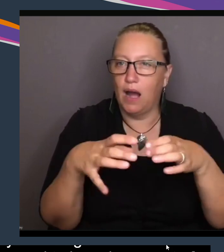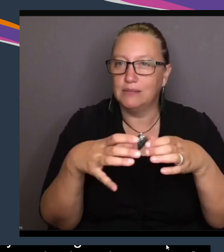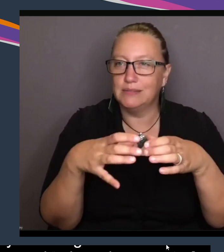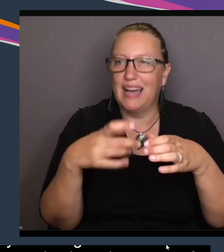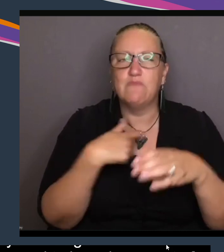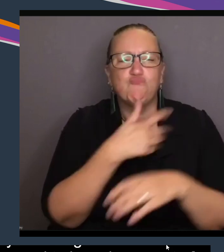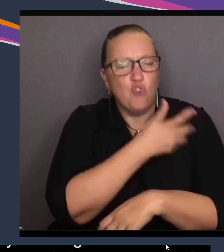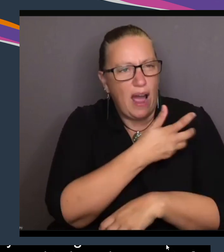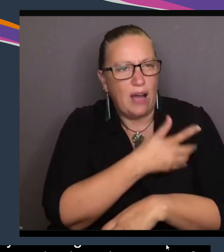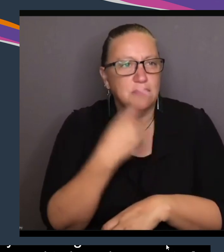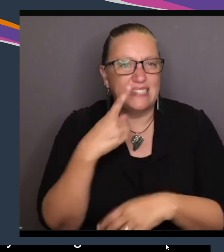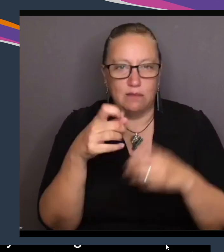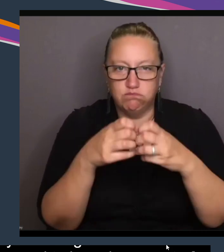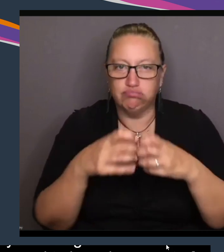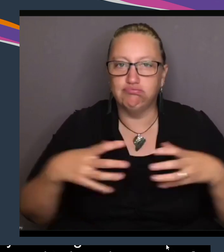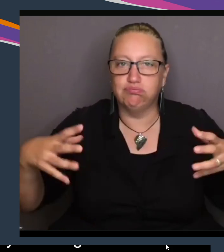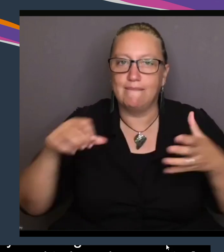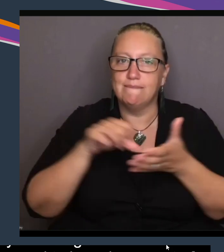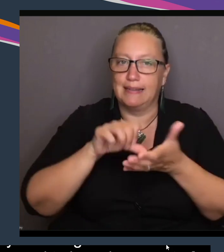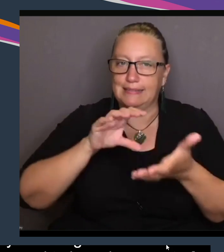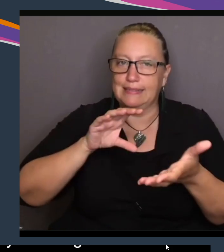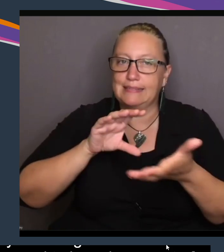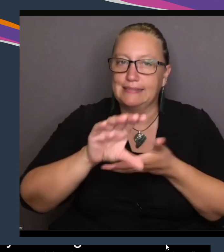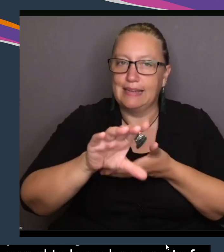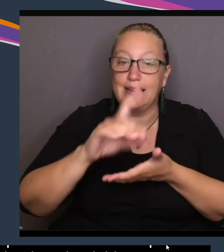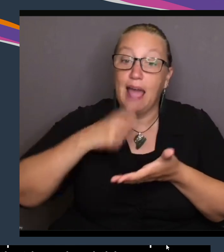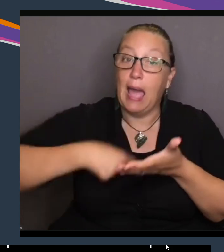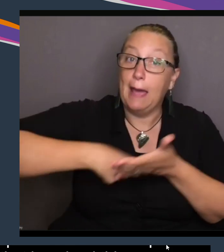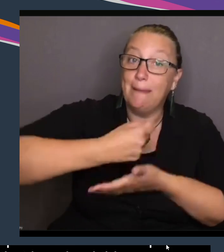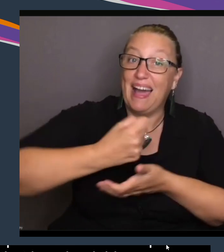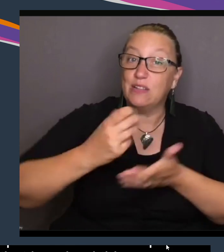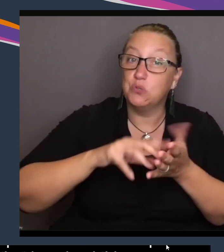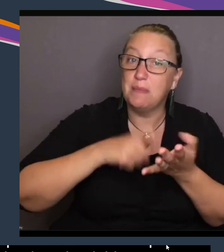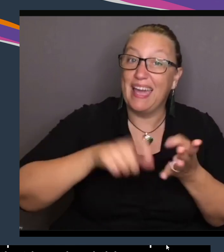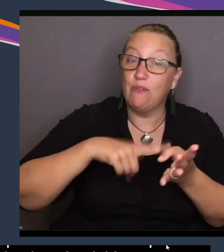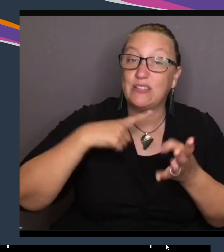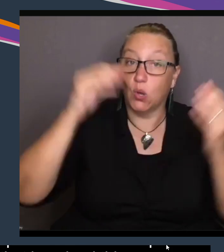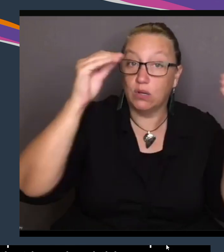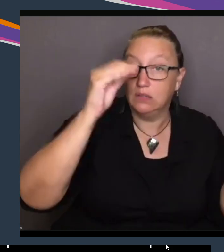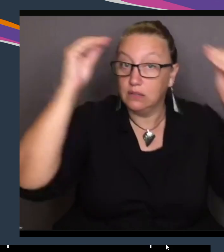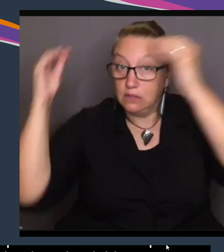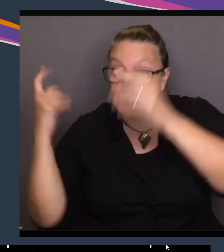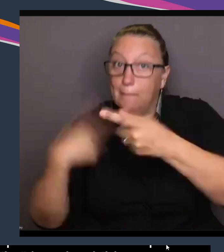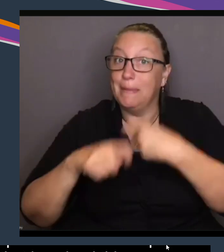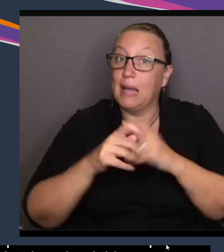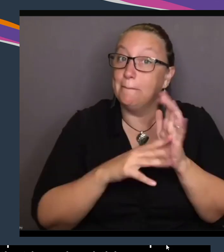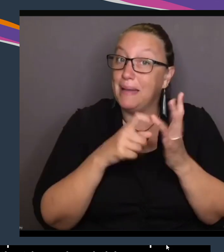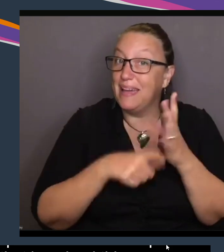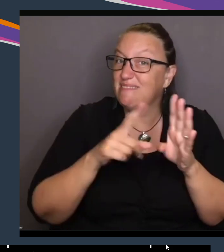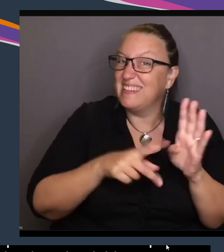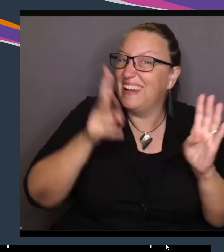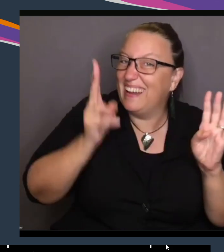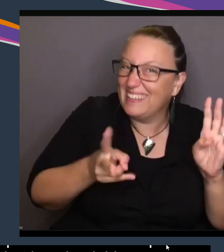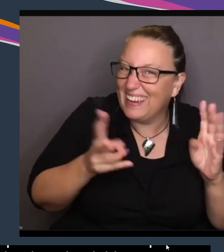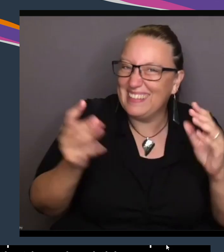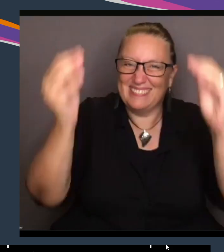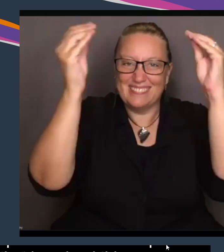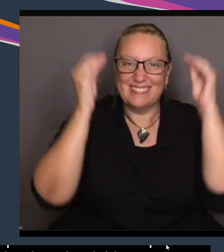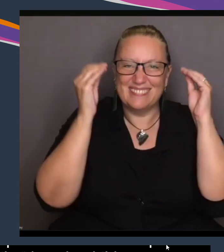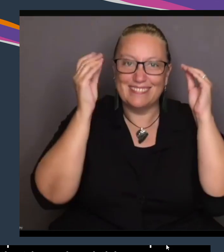at scale. I'll now hand back to Mary, who's me, to outline how people can engage in the funding round.